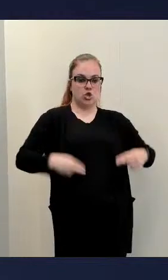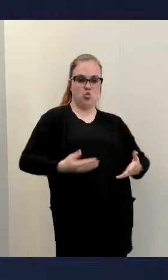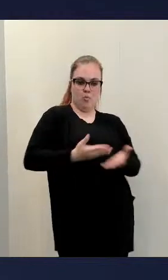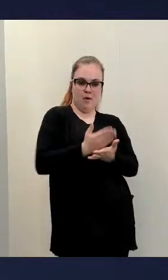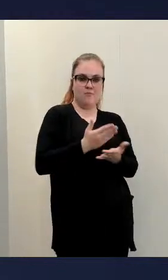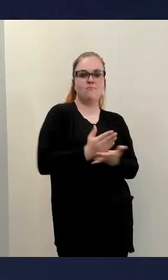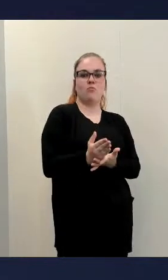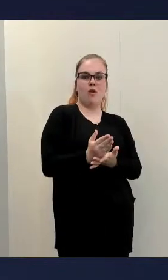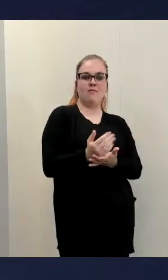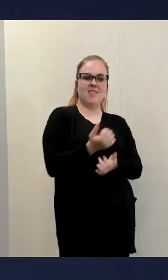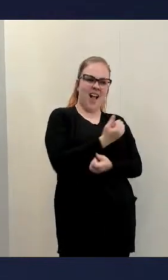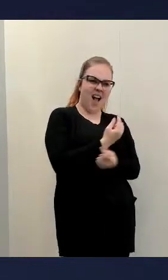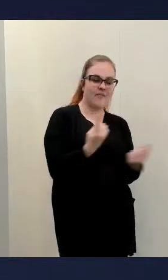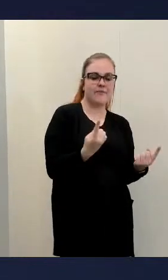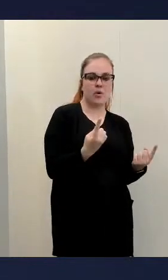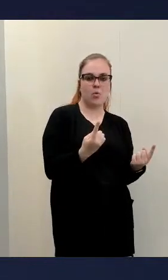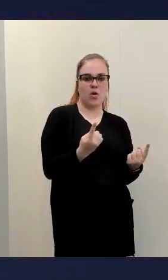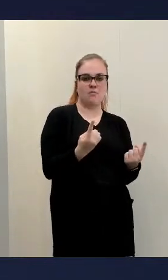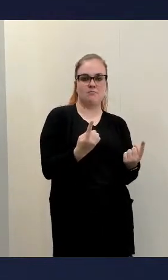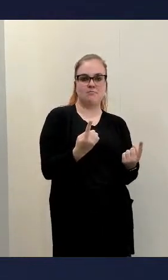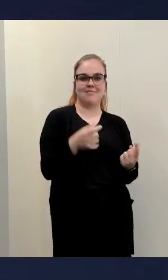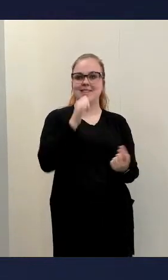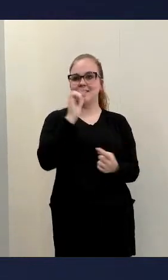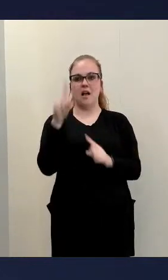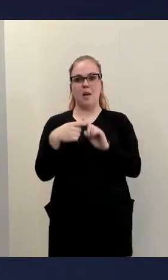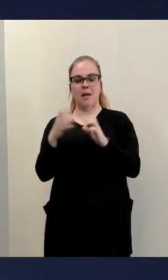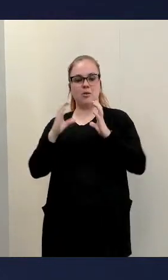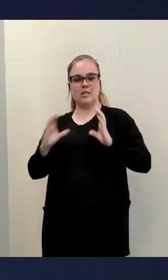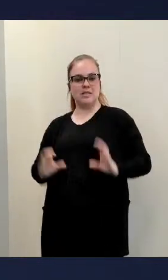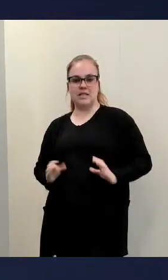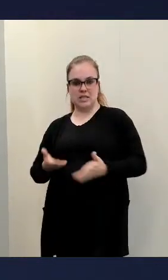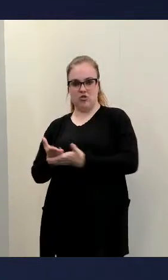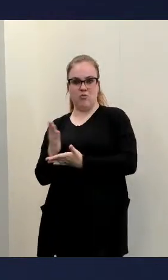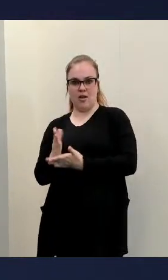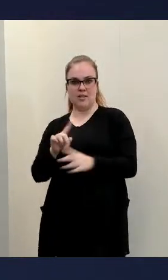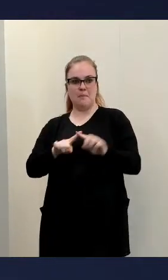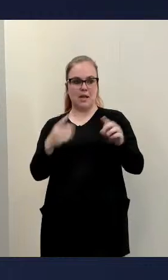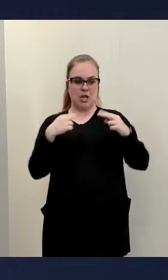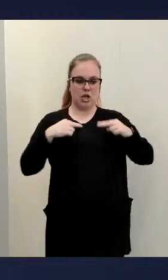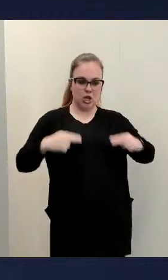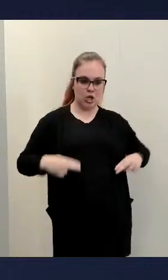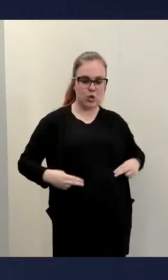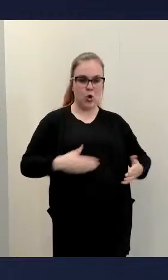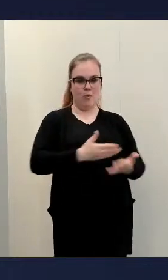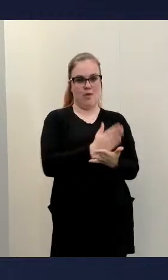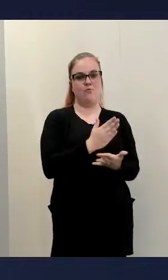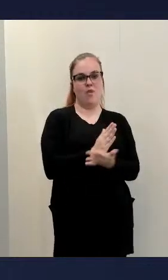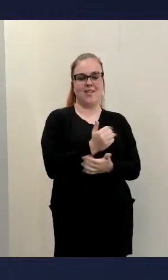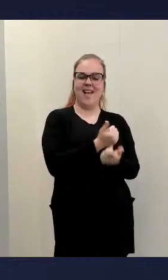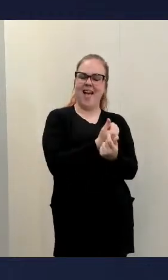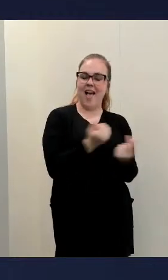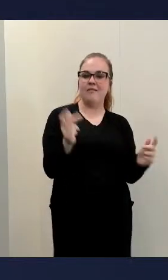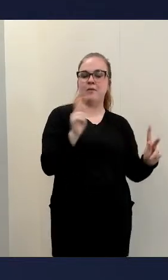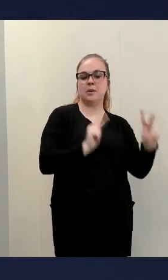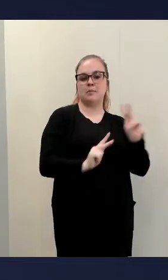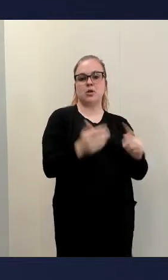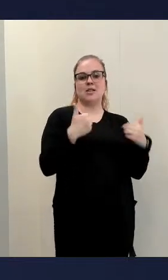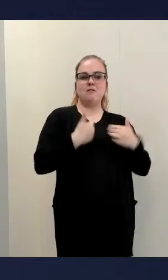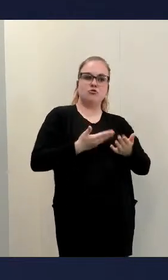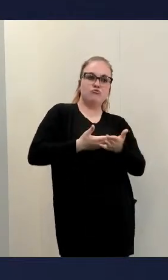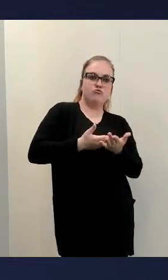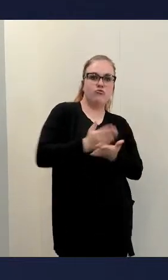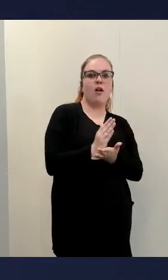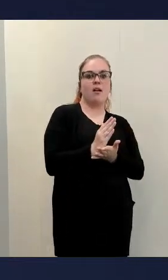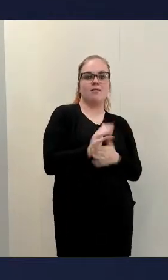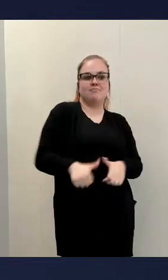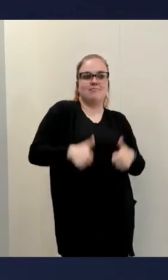every individual. This is not just about citizens' rights. This is about human rights, because every human being has the right